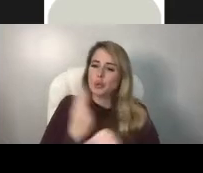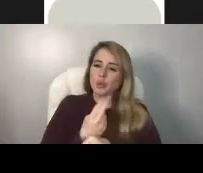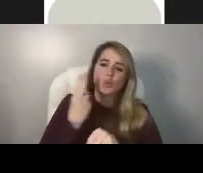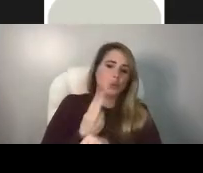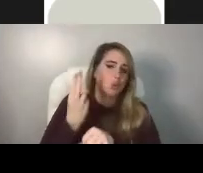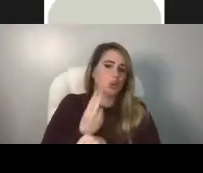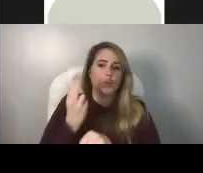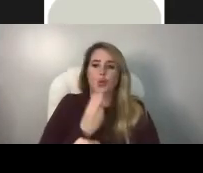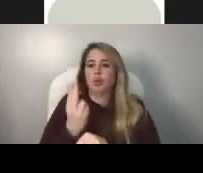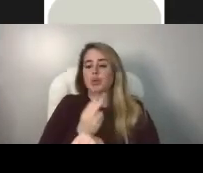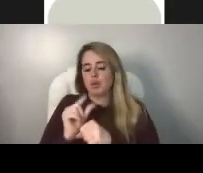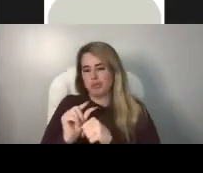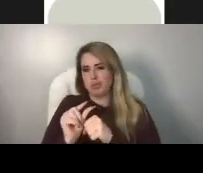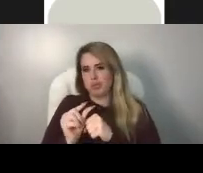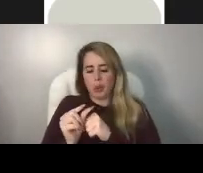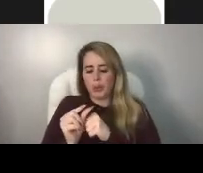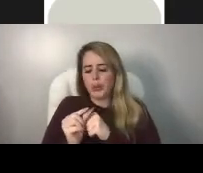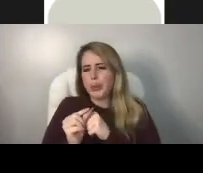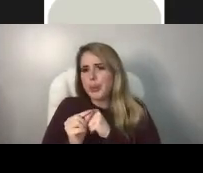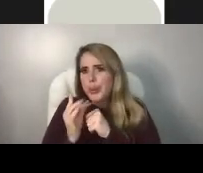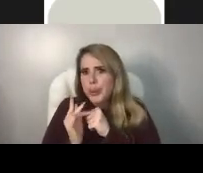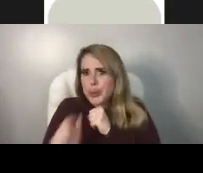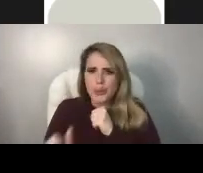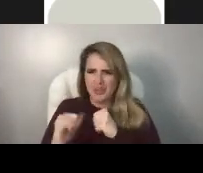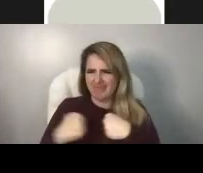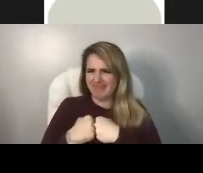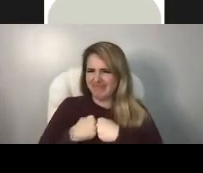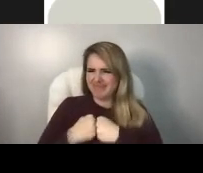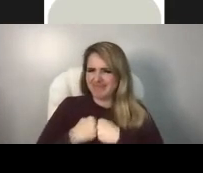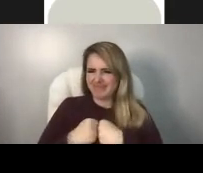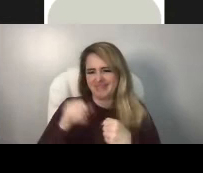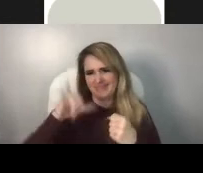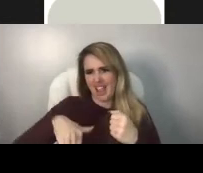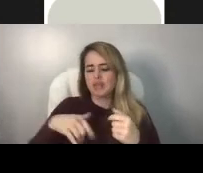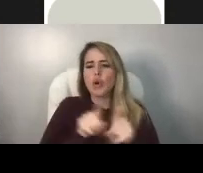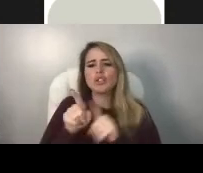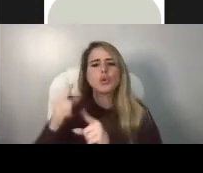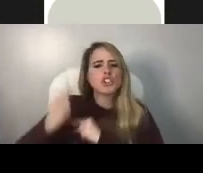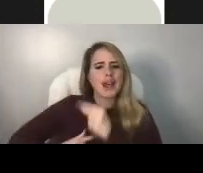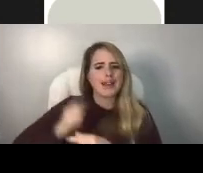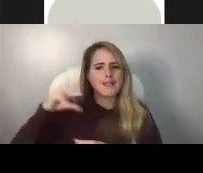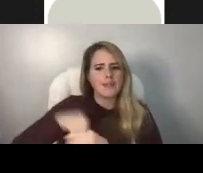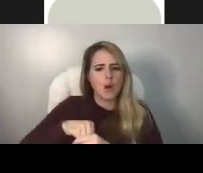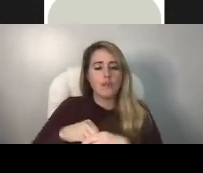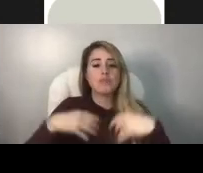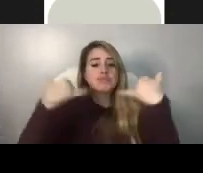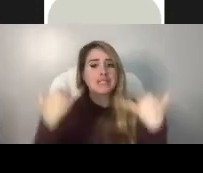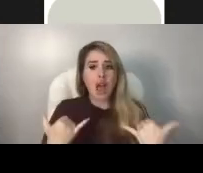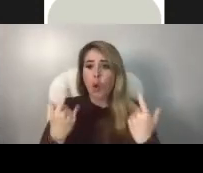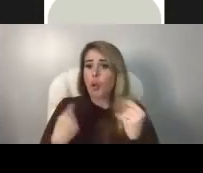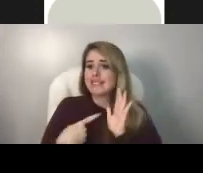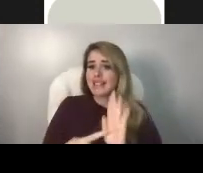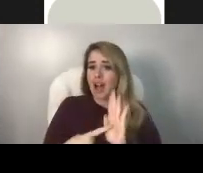and usually there's a genetic component to it as well. So what are the signs and symptoms